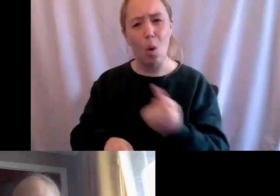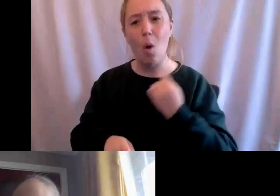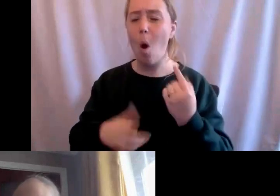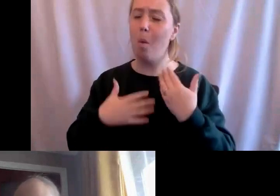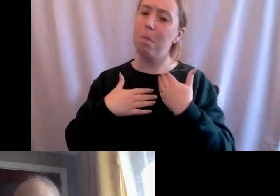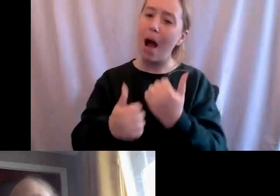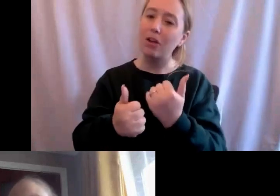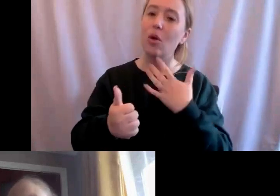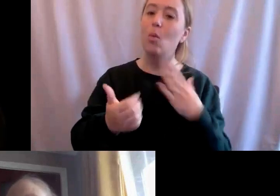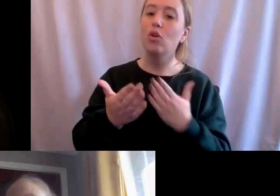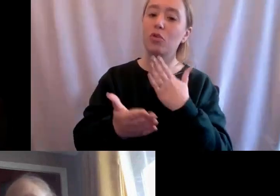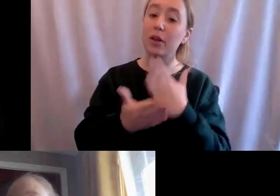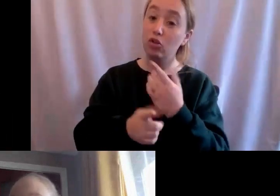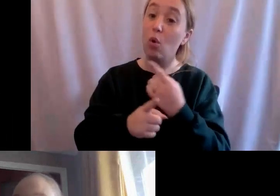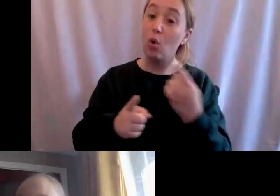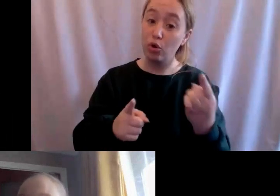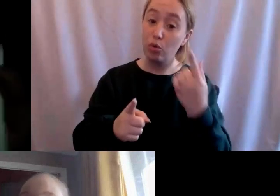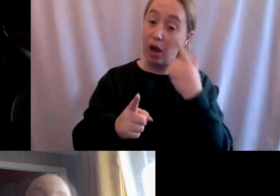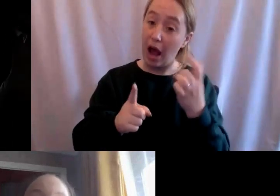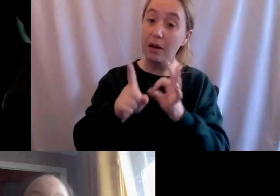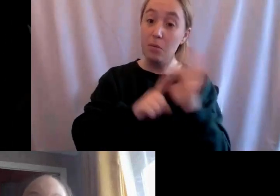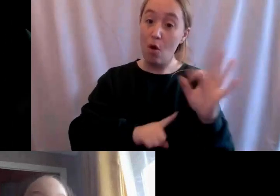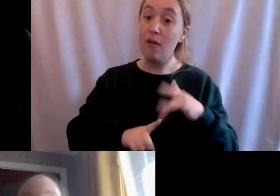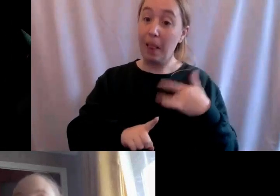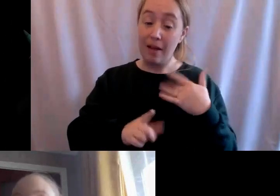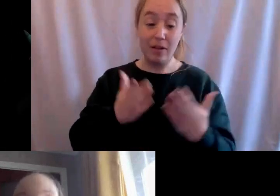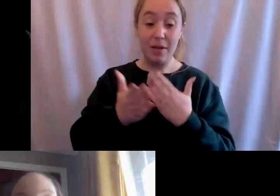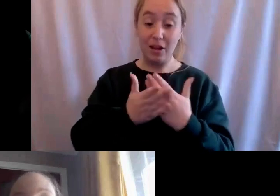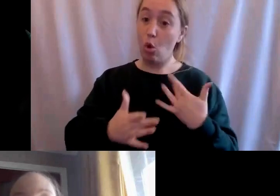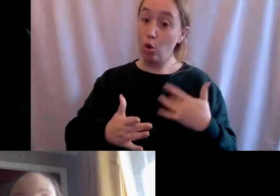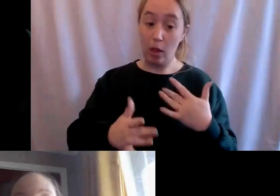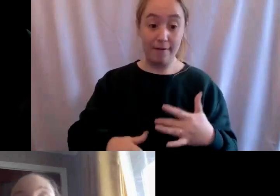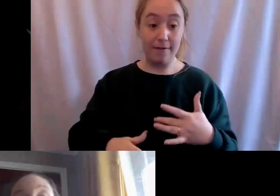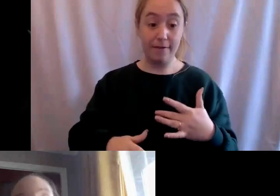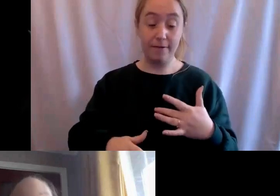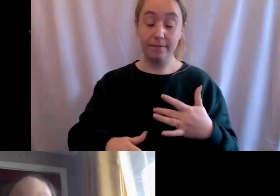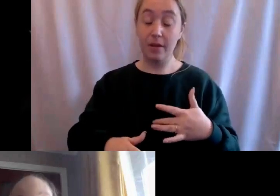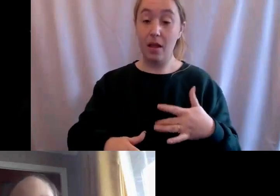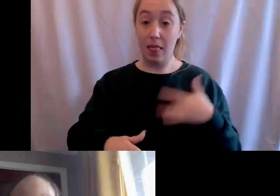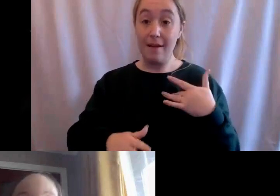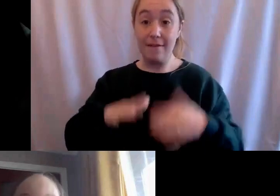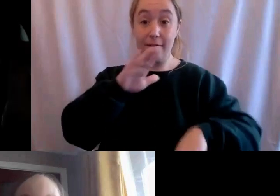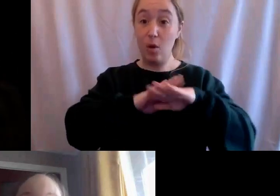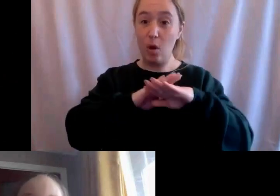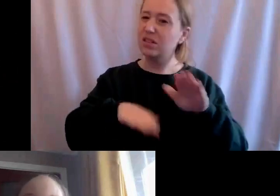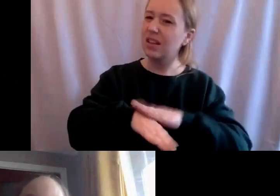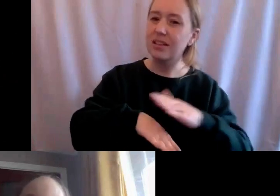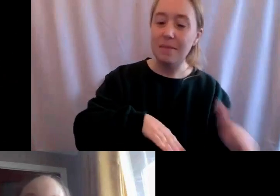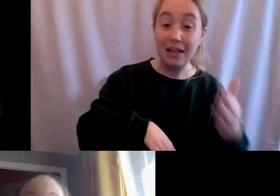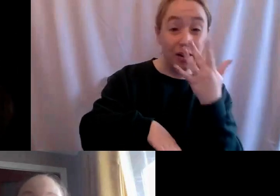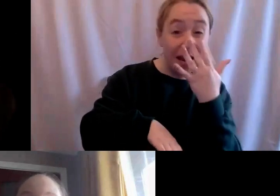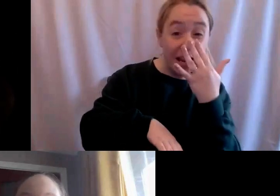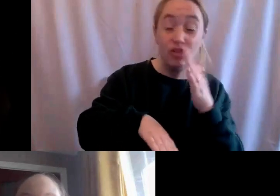want to empower you to do that, to live your life to the fullest, regardless of your age and regardless of your stage in